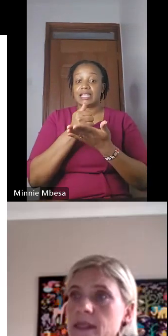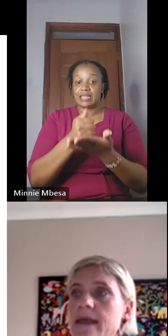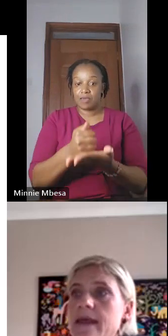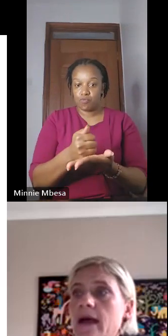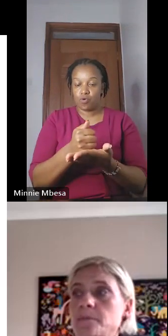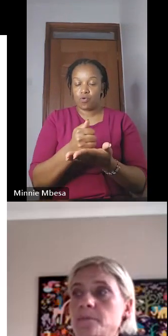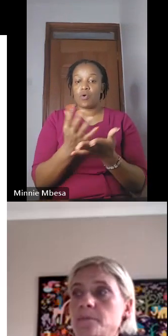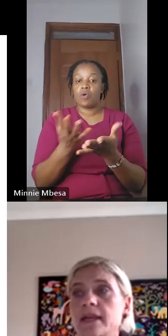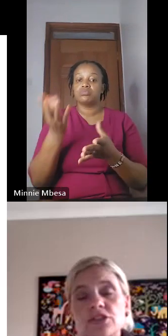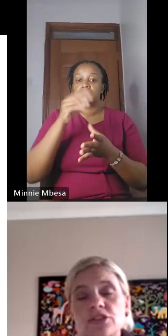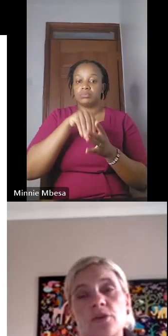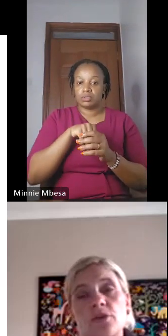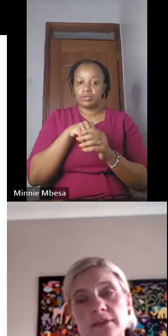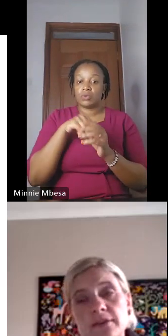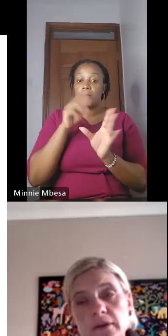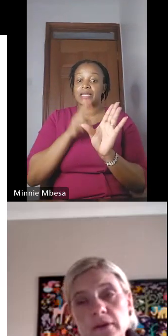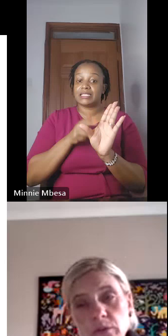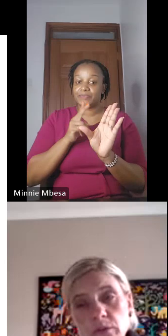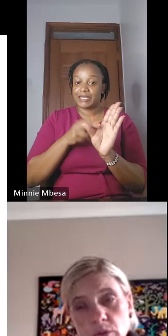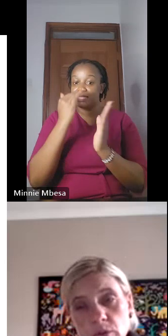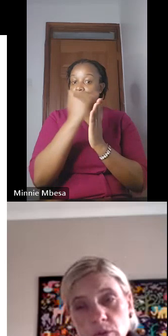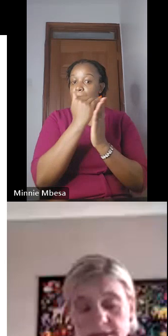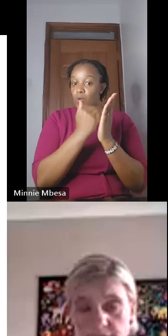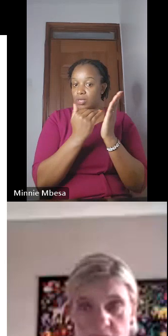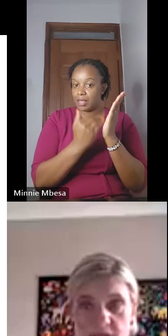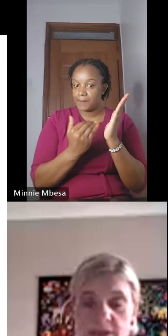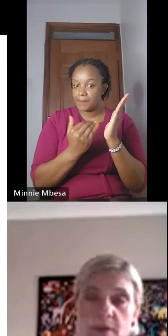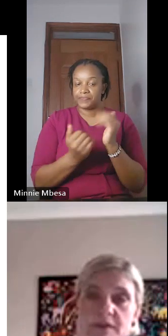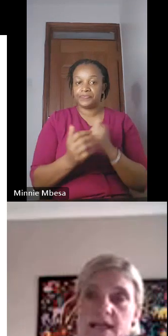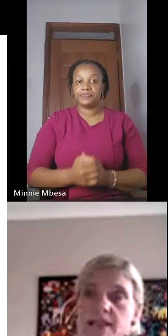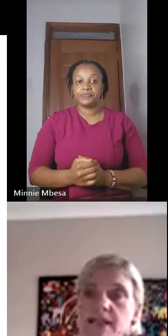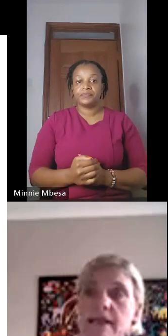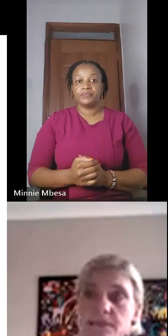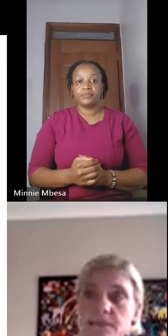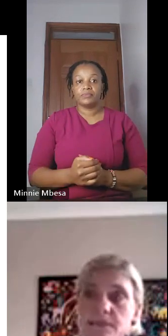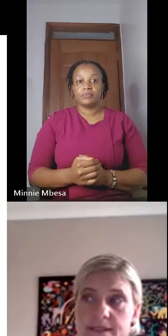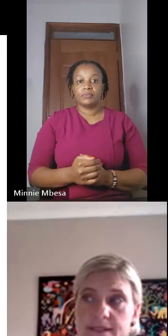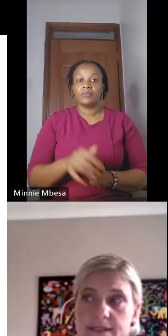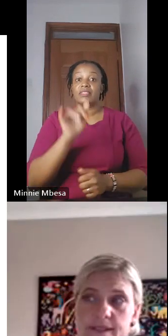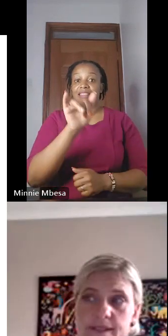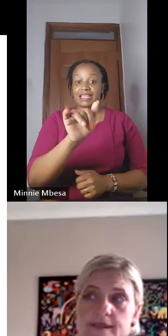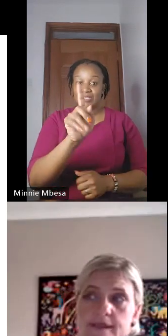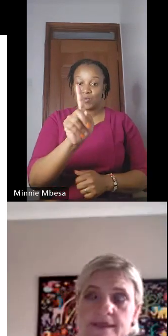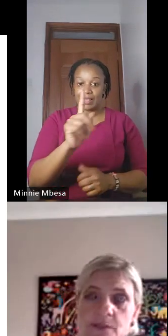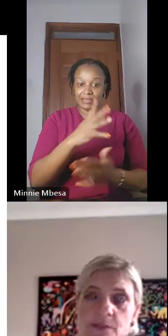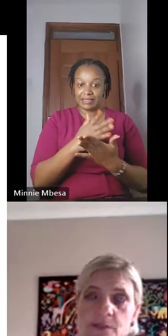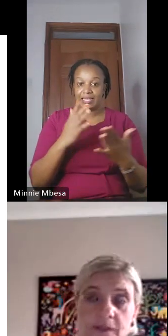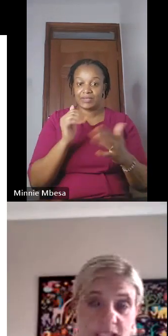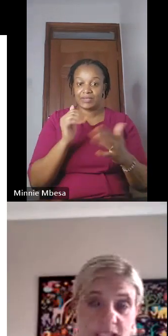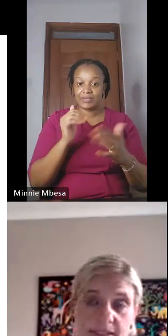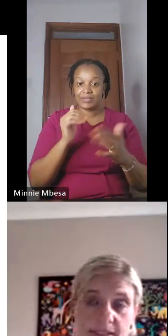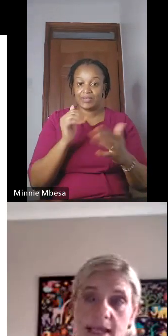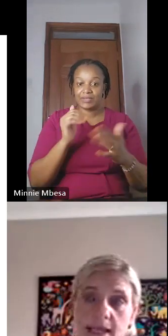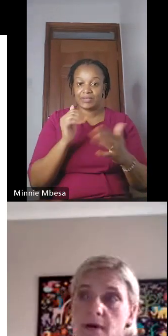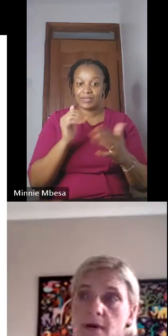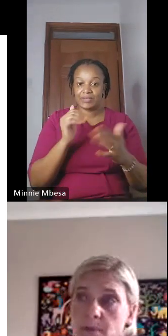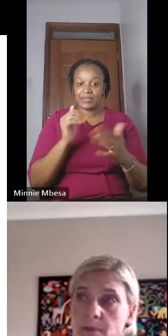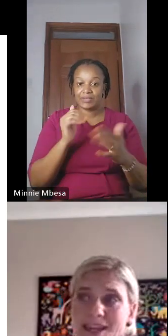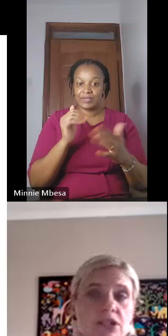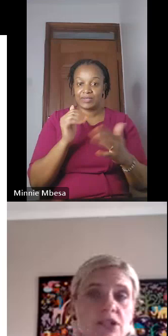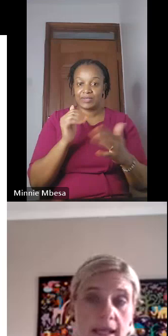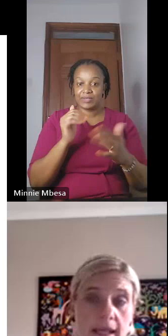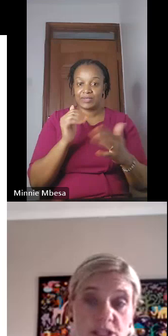program. And so that's the first thing we've done. The second thing is that we've adjusted